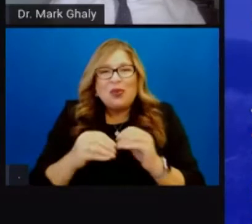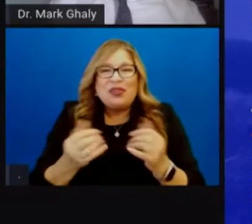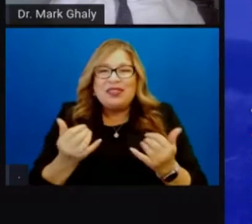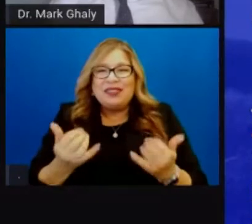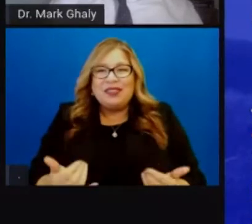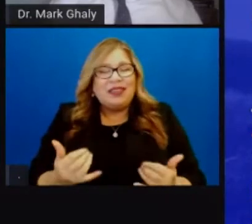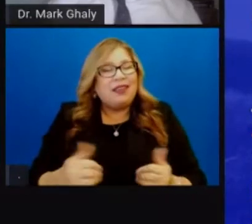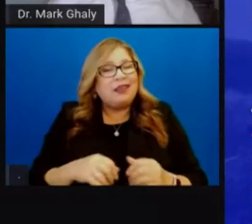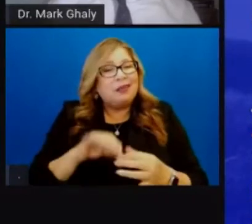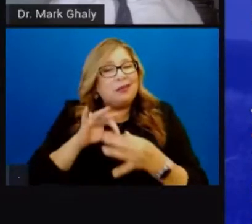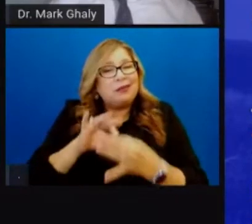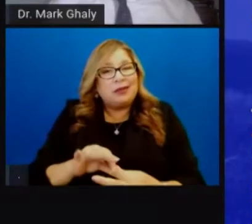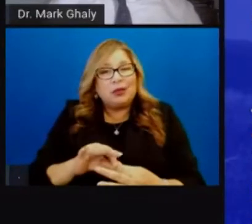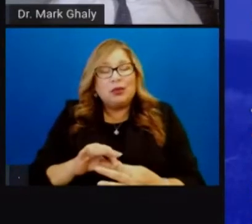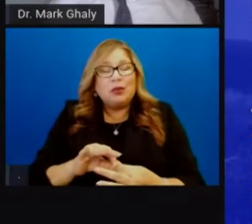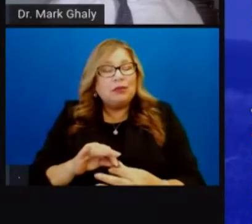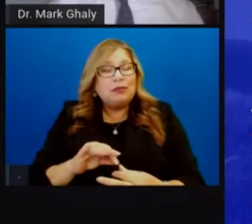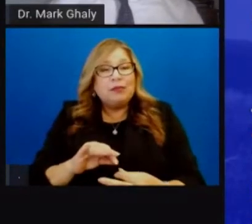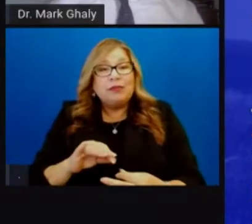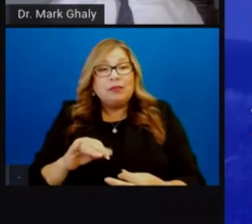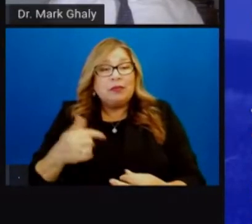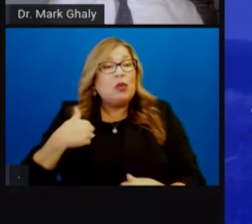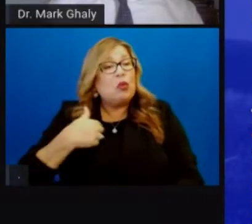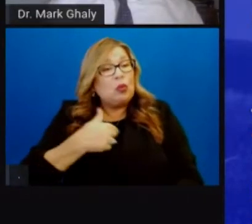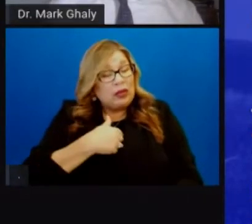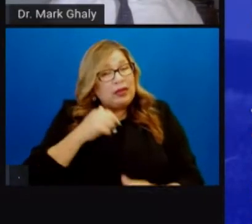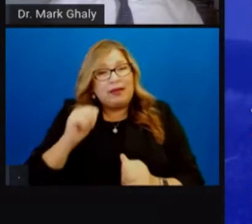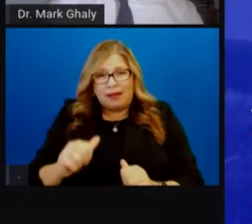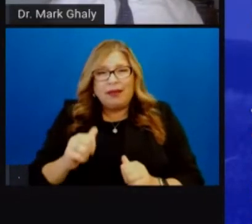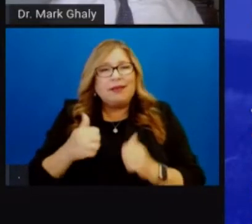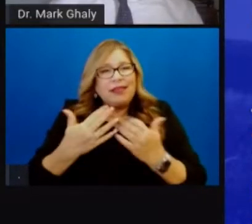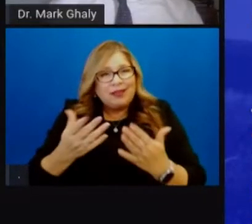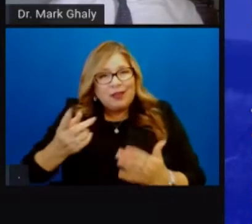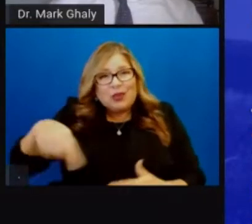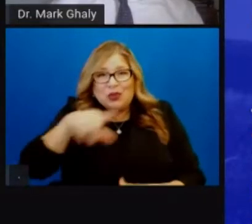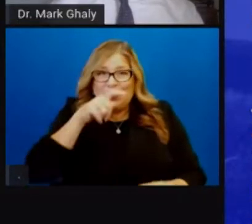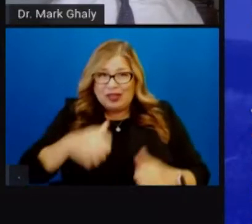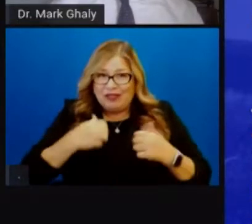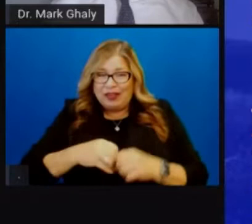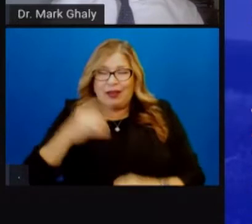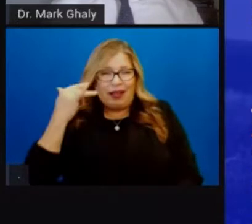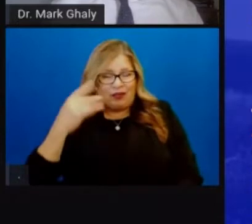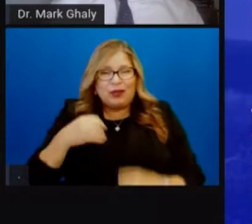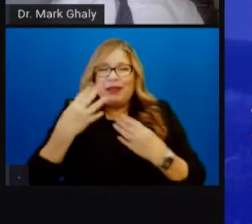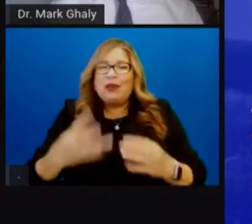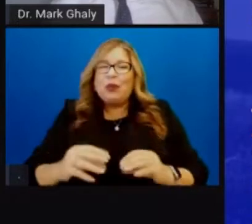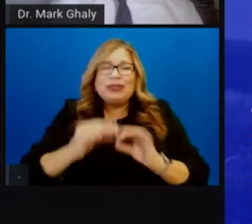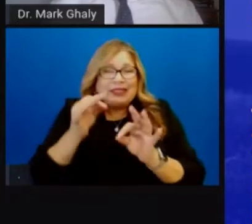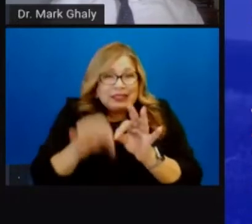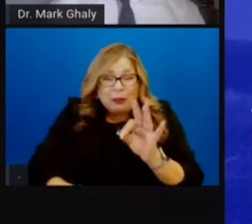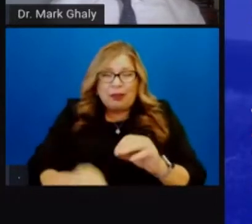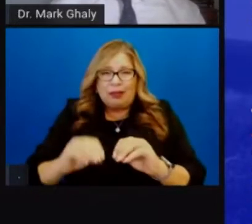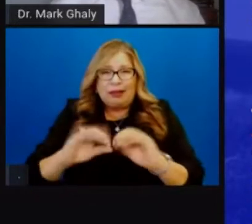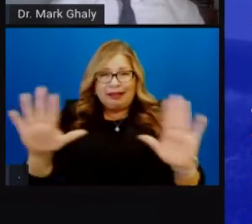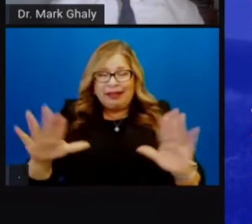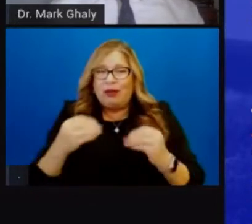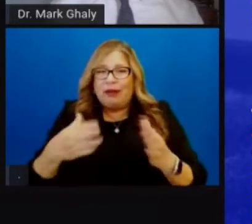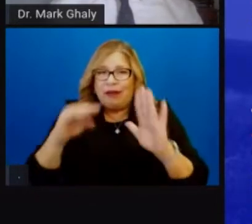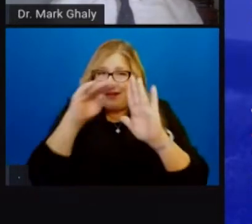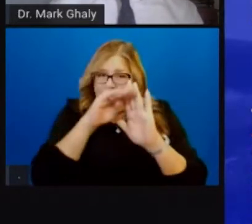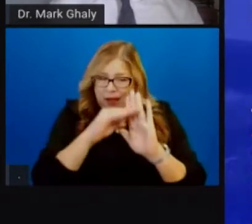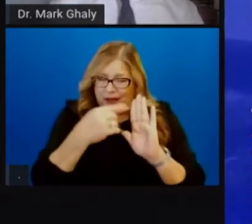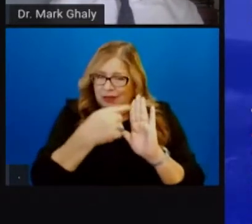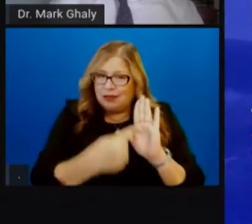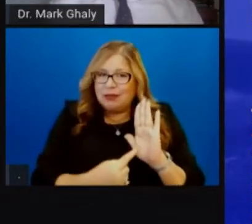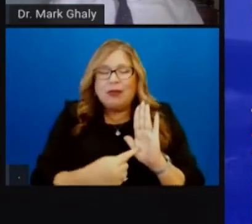This notion that we can provide Californians simple, clear guidance on how to